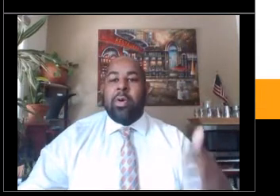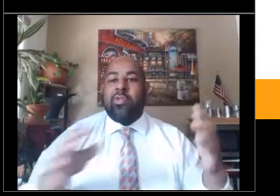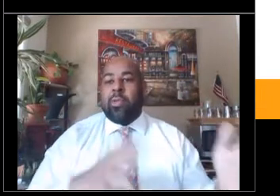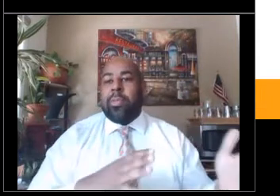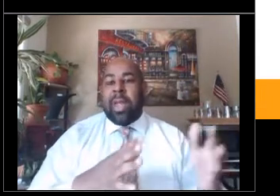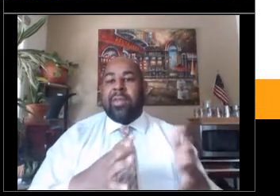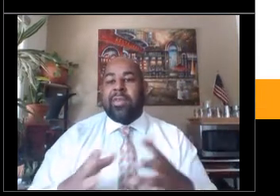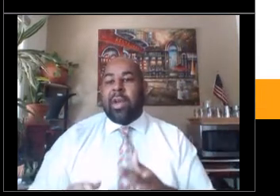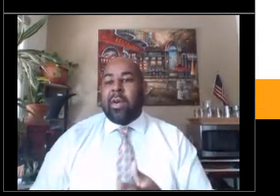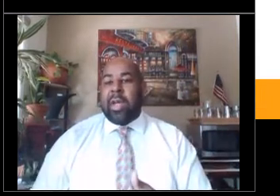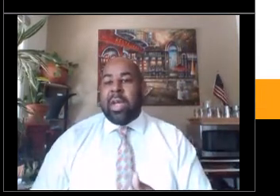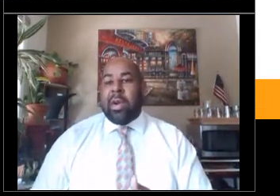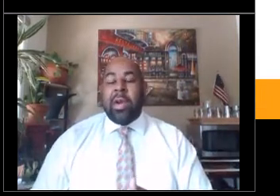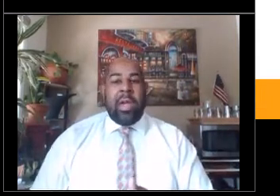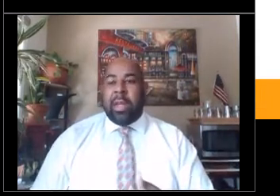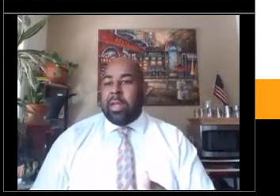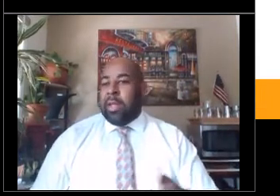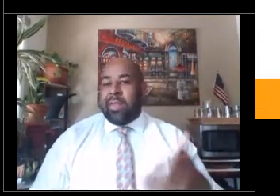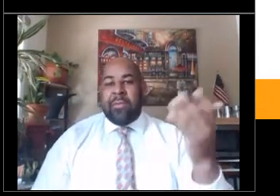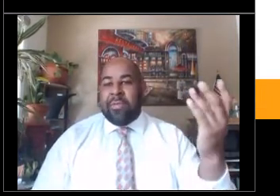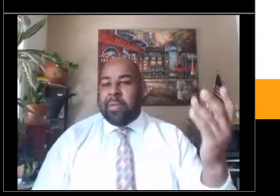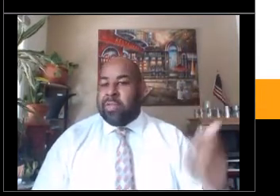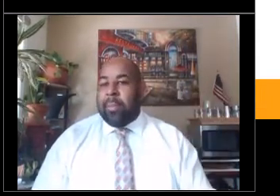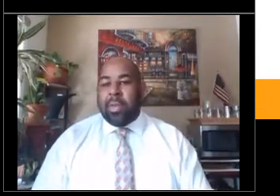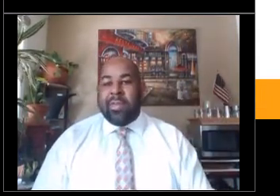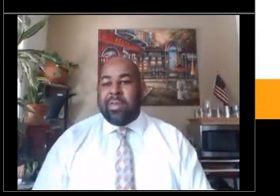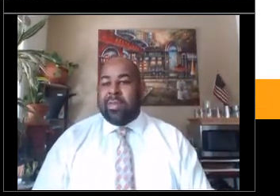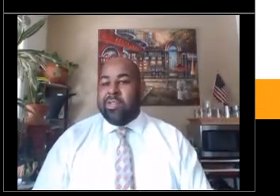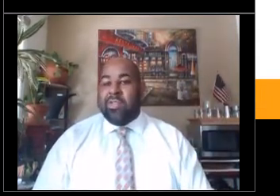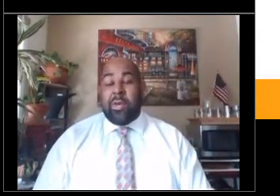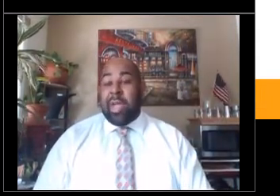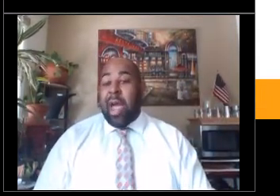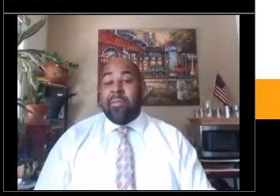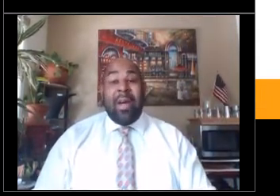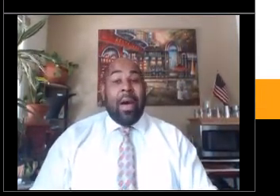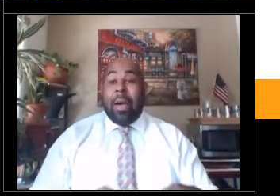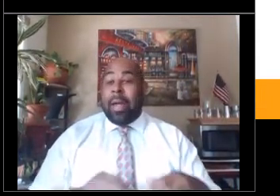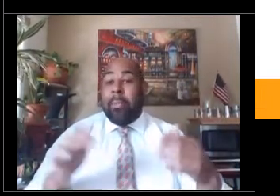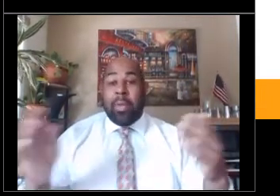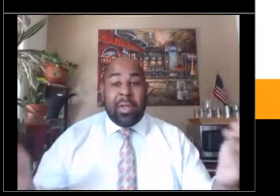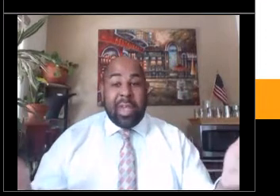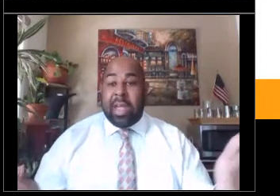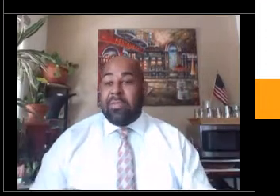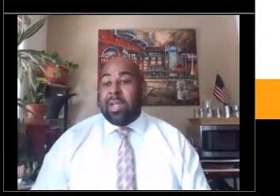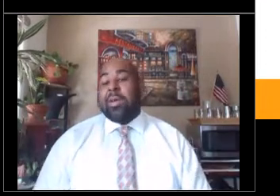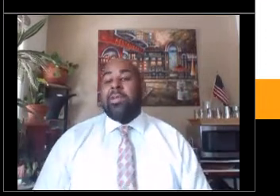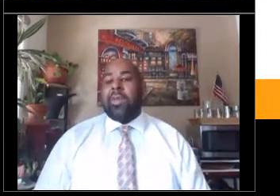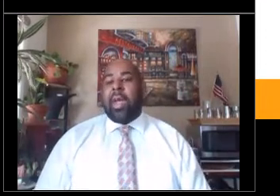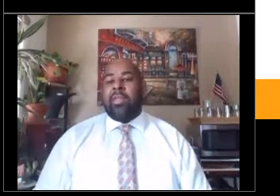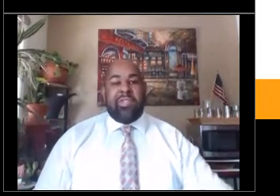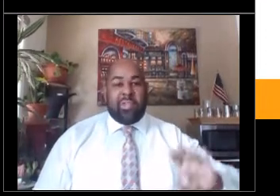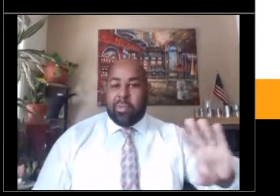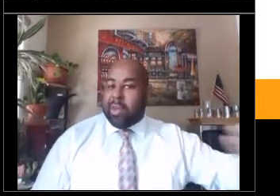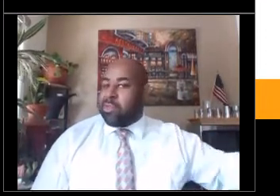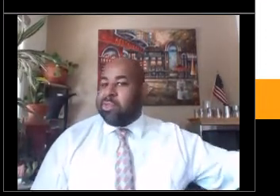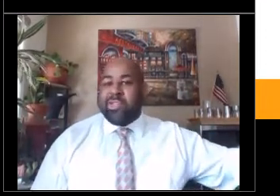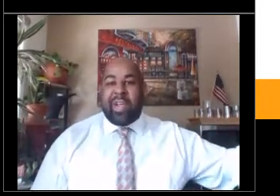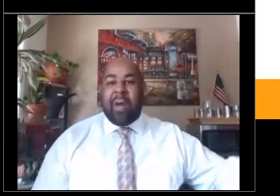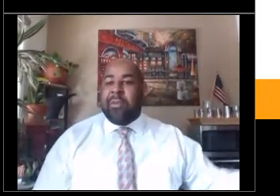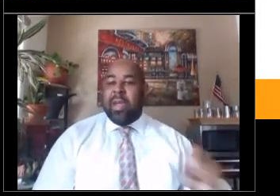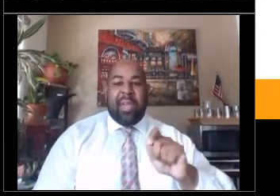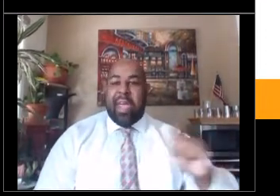considerate approach will be necessary here. And let's say for the first couple listening sessions, you only have a couple executive leaders, and just the